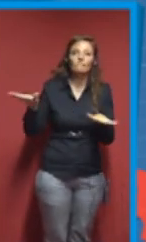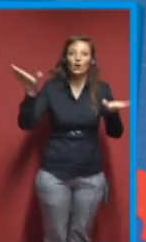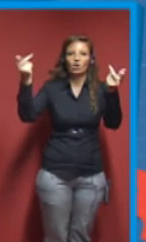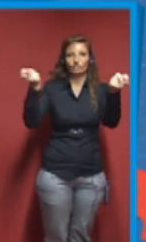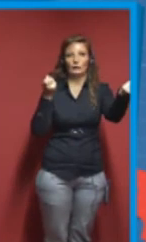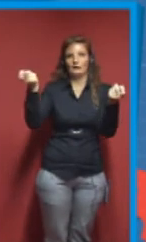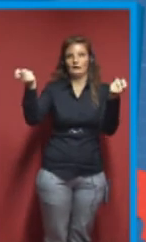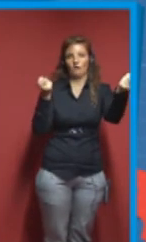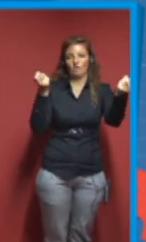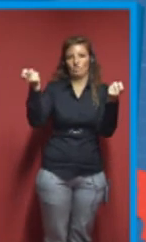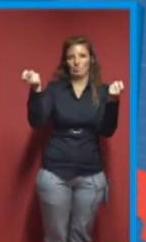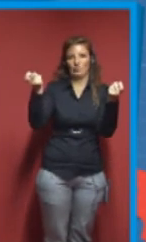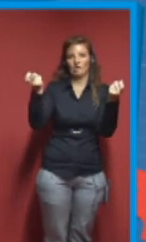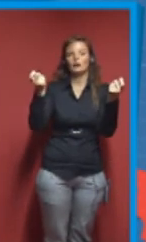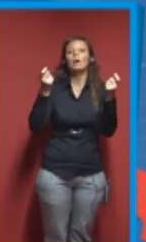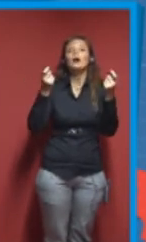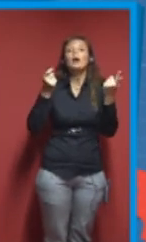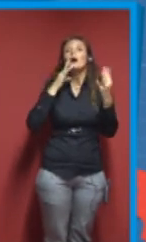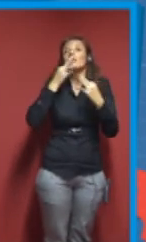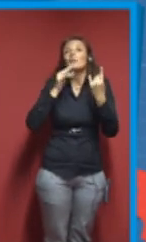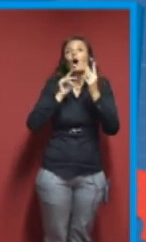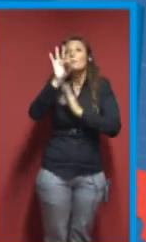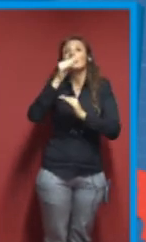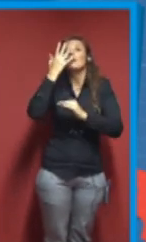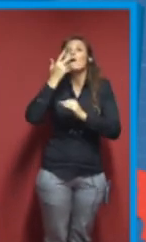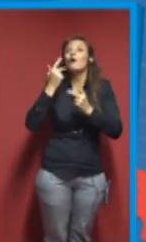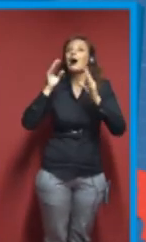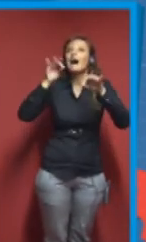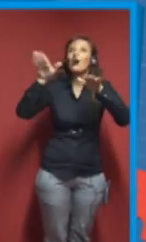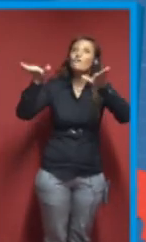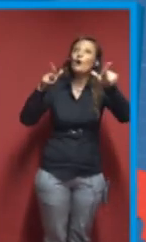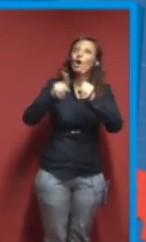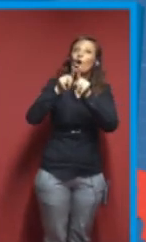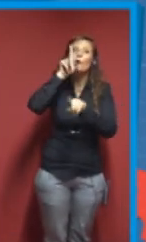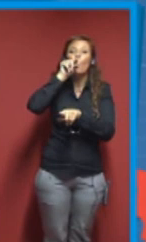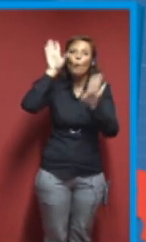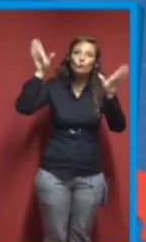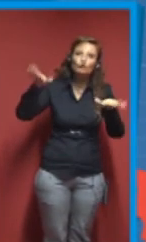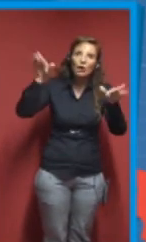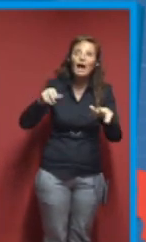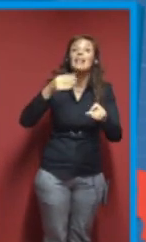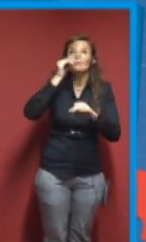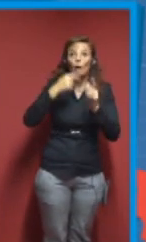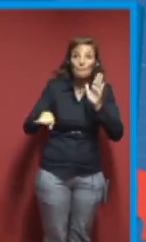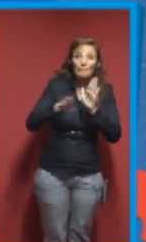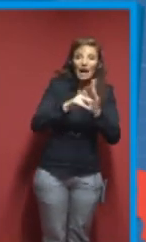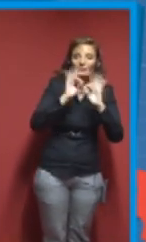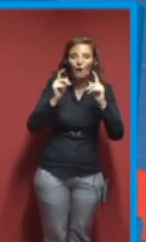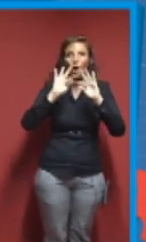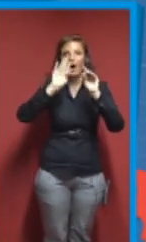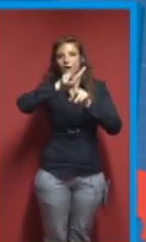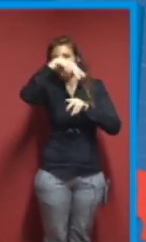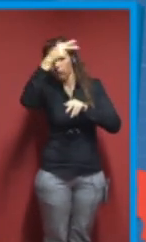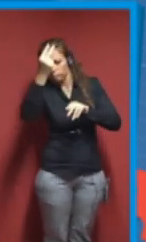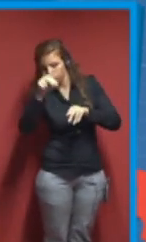parachute. That would be the ultimate dream. Unfortunately, it won't be Gio doing it. He died in 2010 and in South Africa